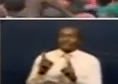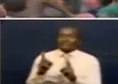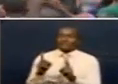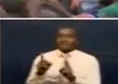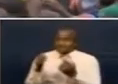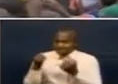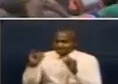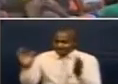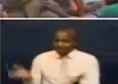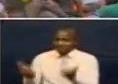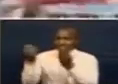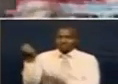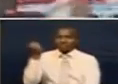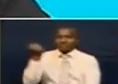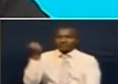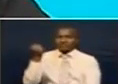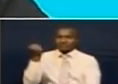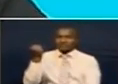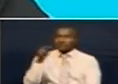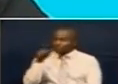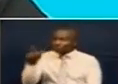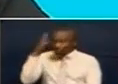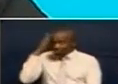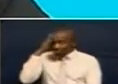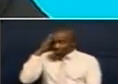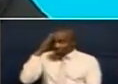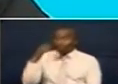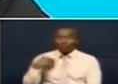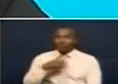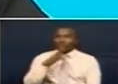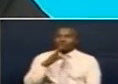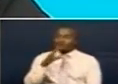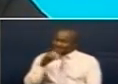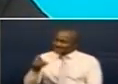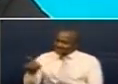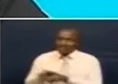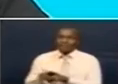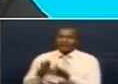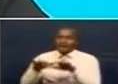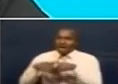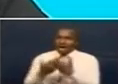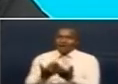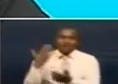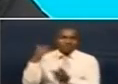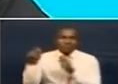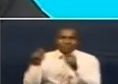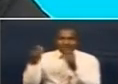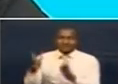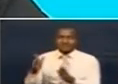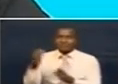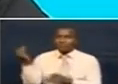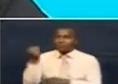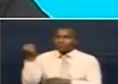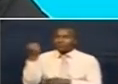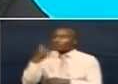to save Mumias. Savula, you know, and you have talked about the narrative of how the former managers Mumias,